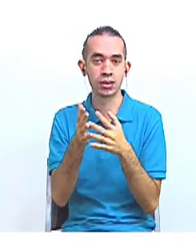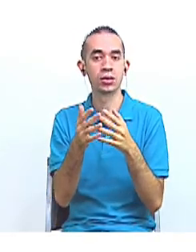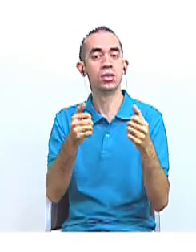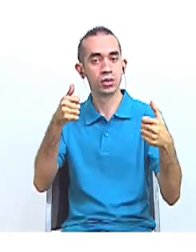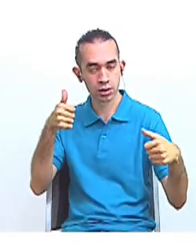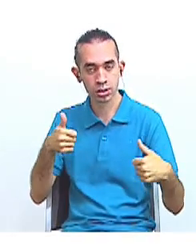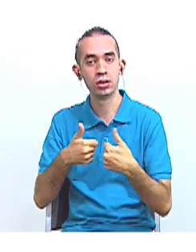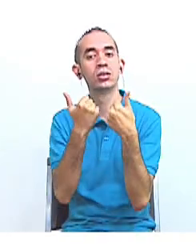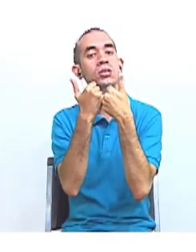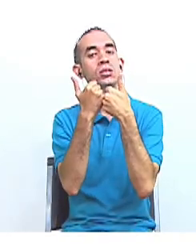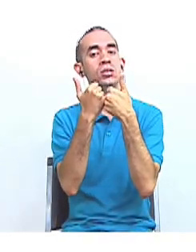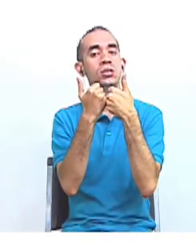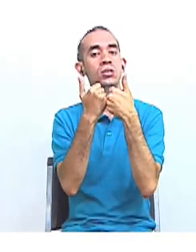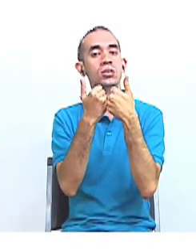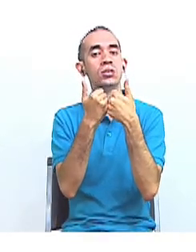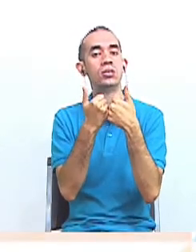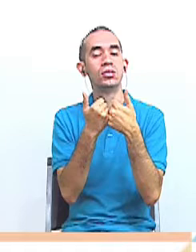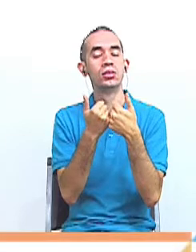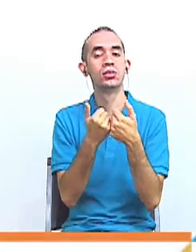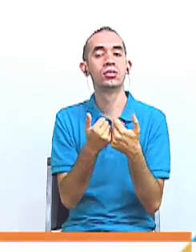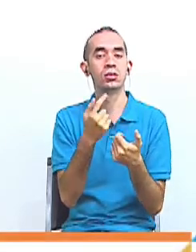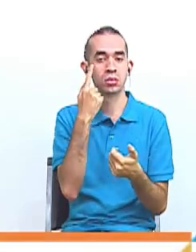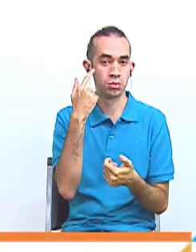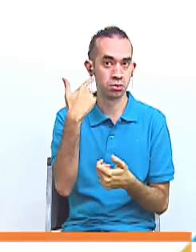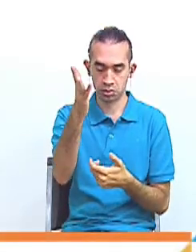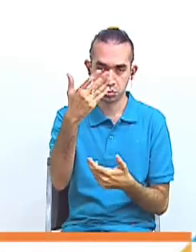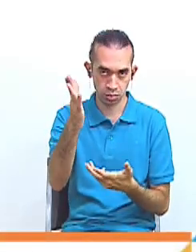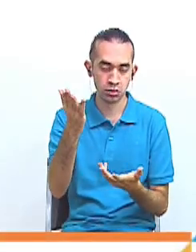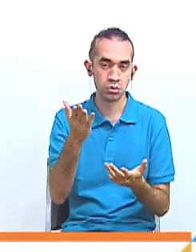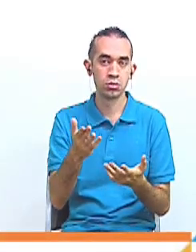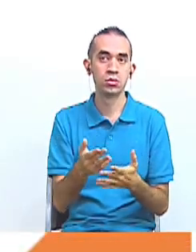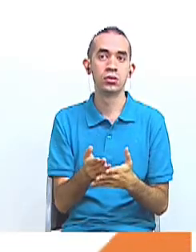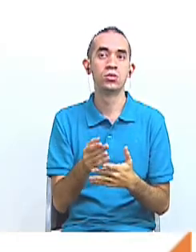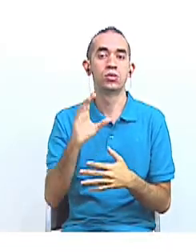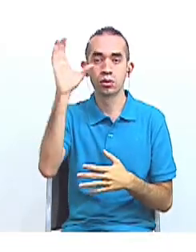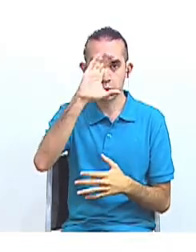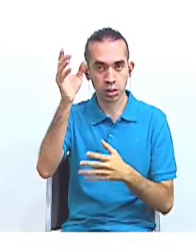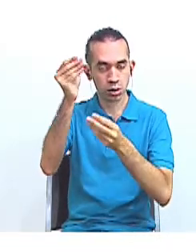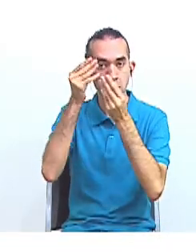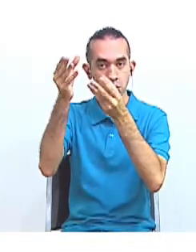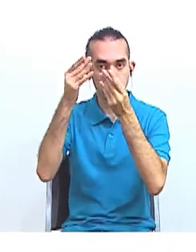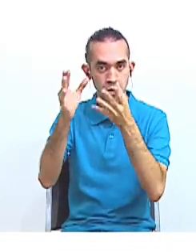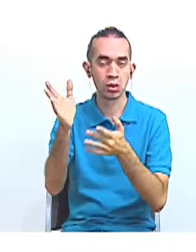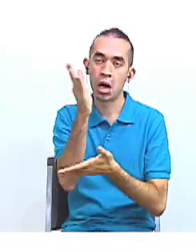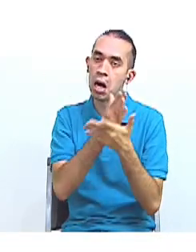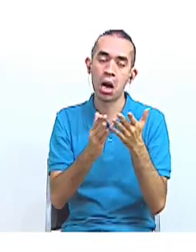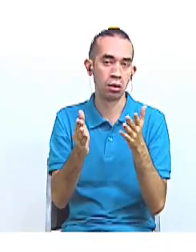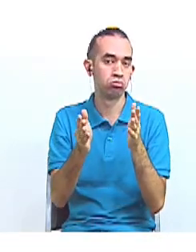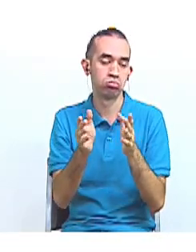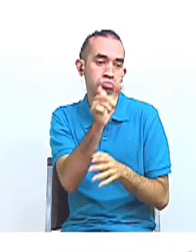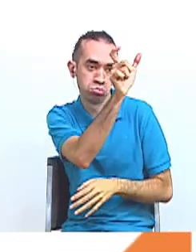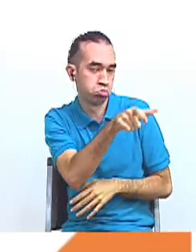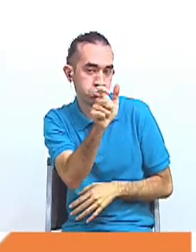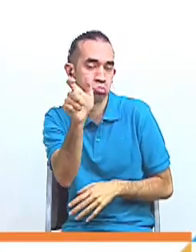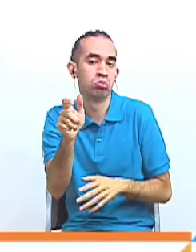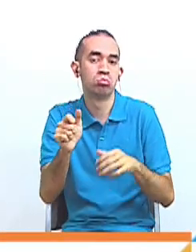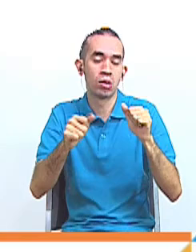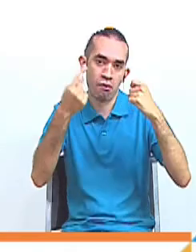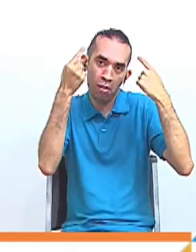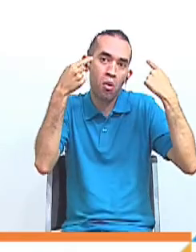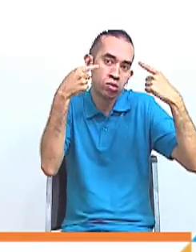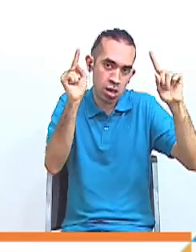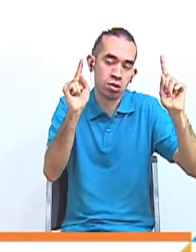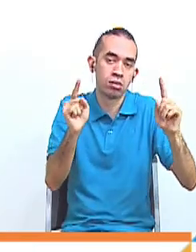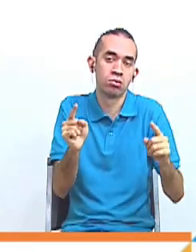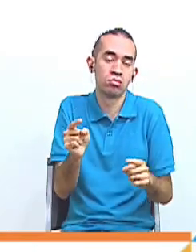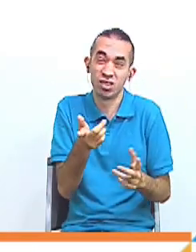challenge you to actually go ahead, look for the information of a person. It can be a famous person, but